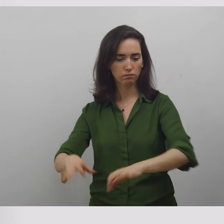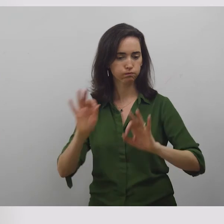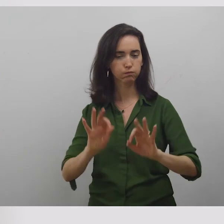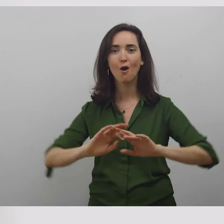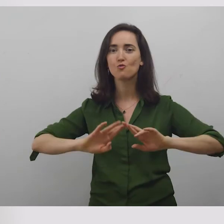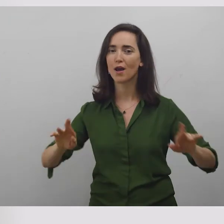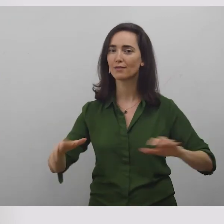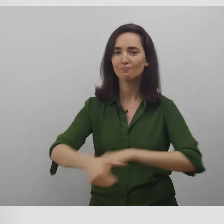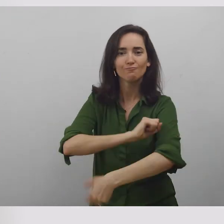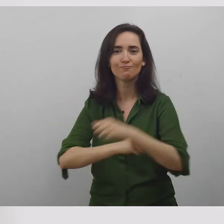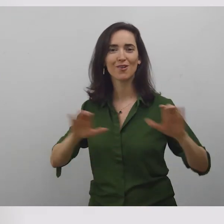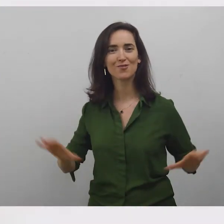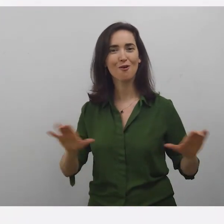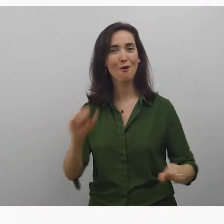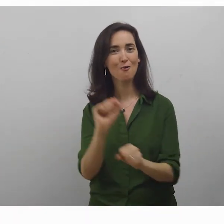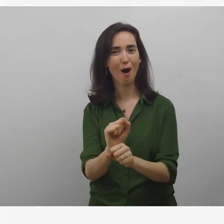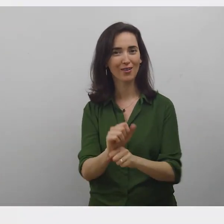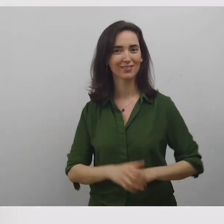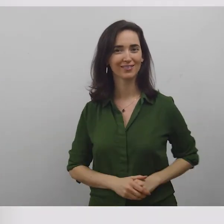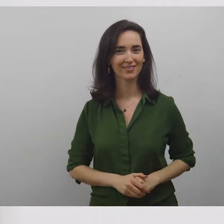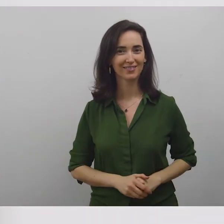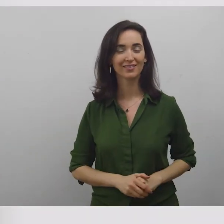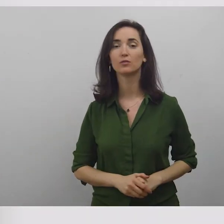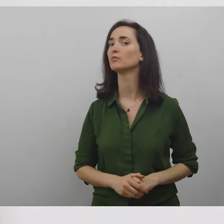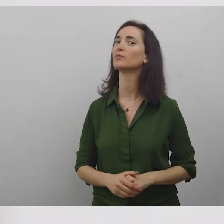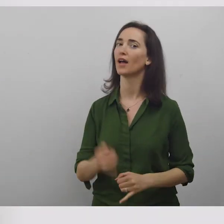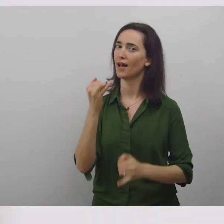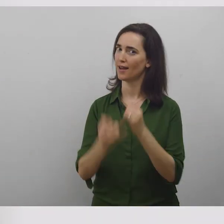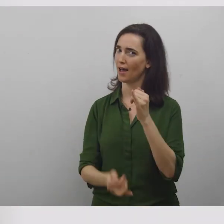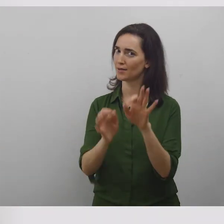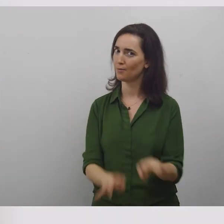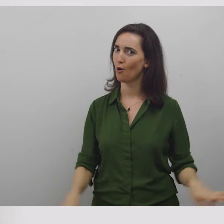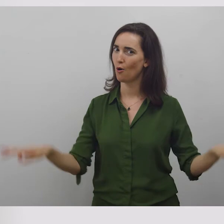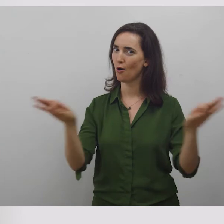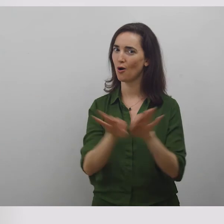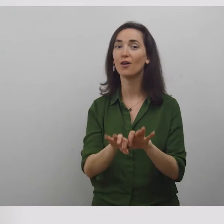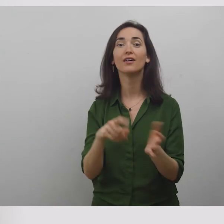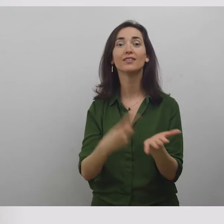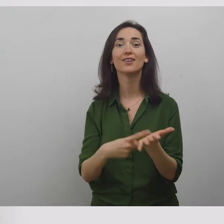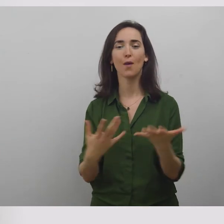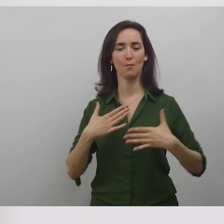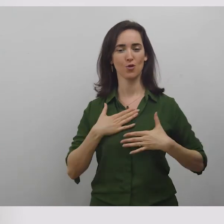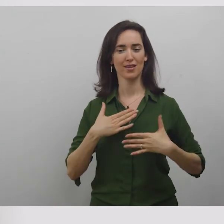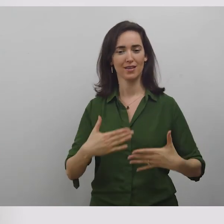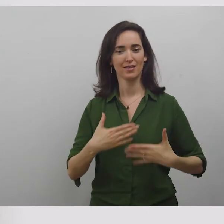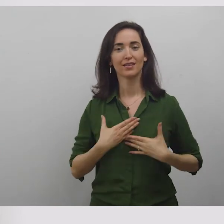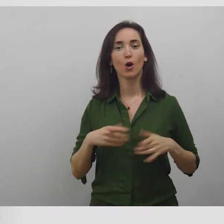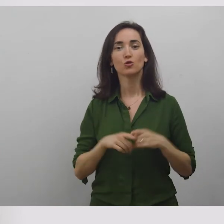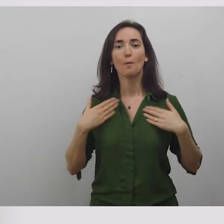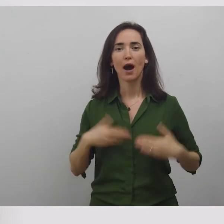good amount of blood flow and they're ready to work. One last thing, very important. We talked about breathing and posture. It's